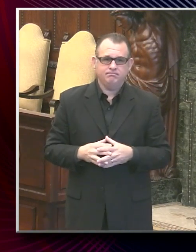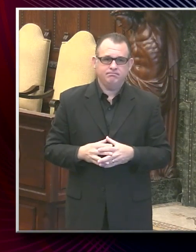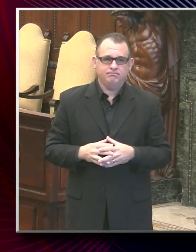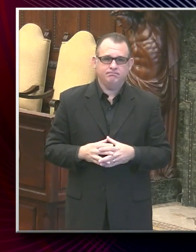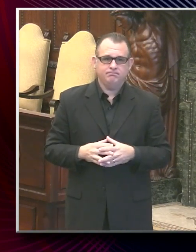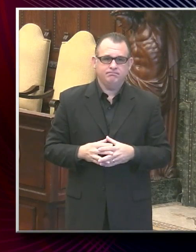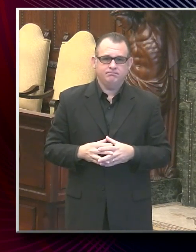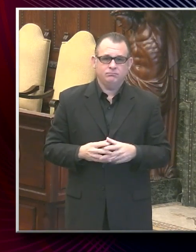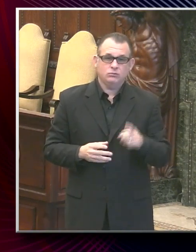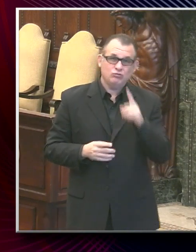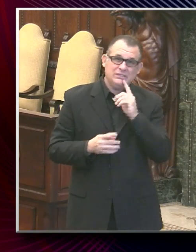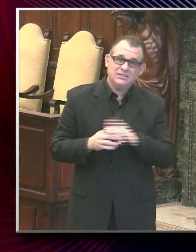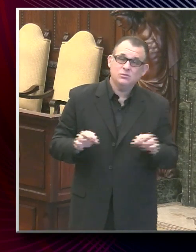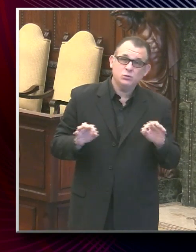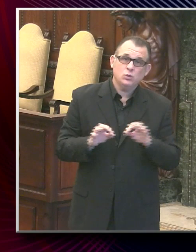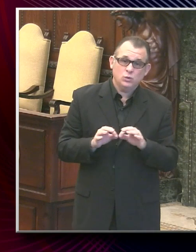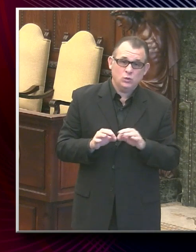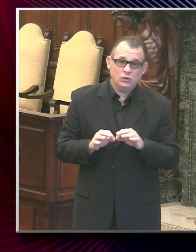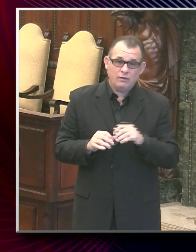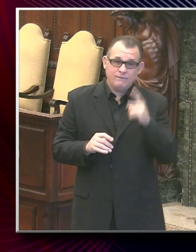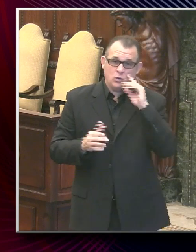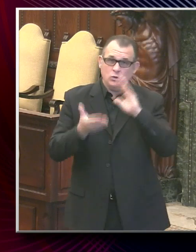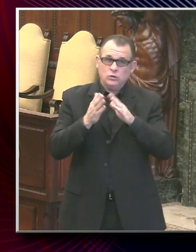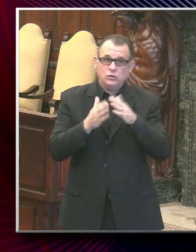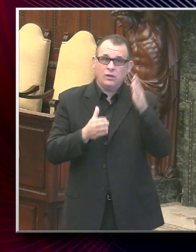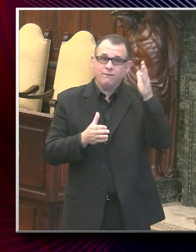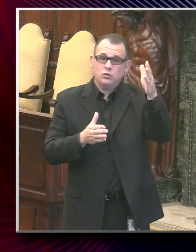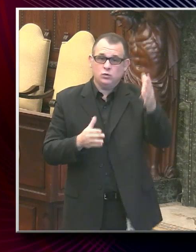is really important. For the city's future.